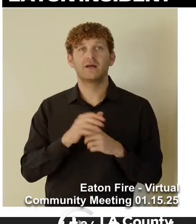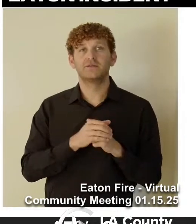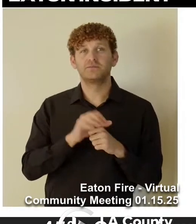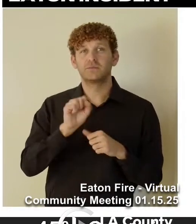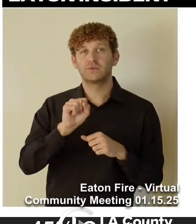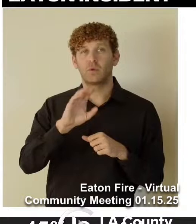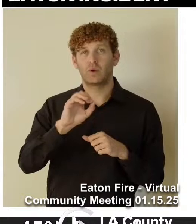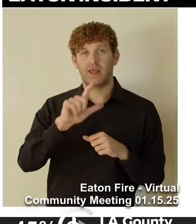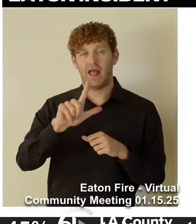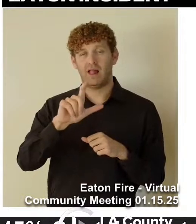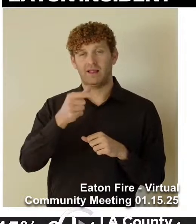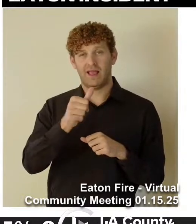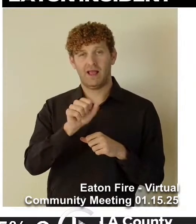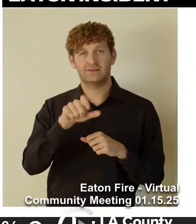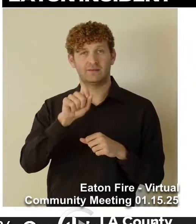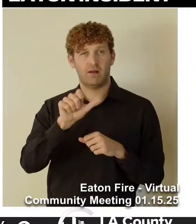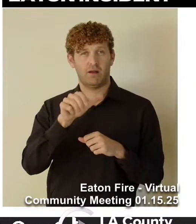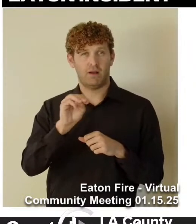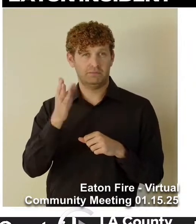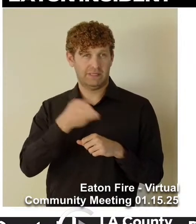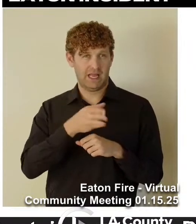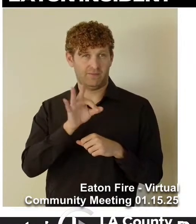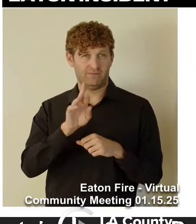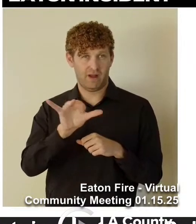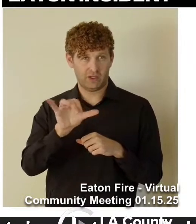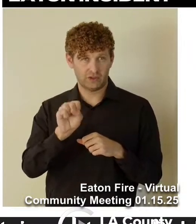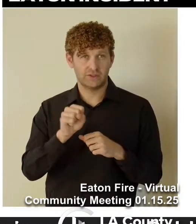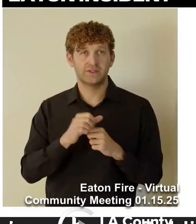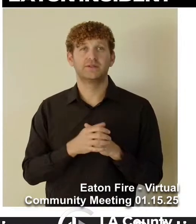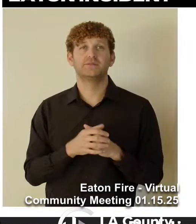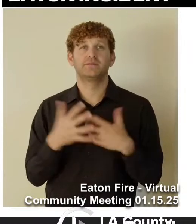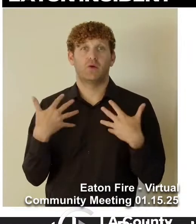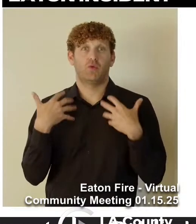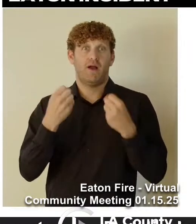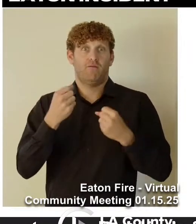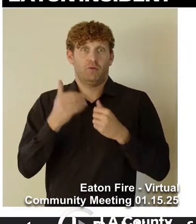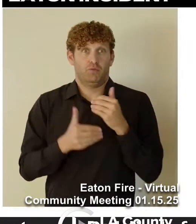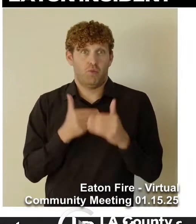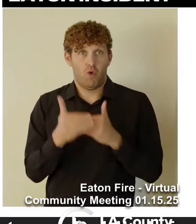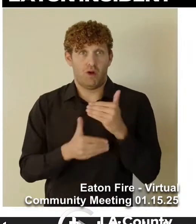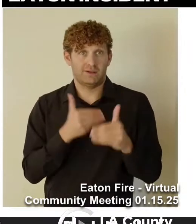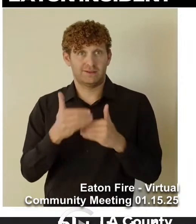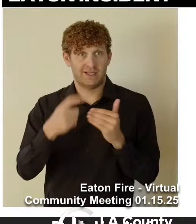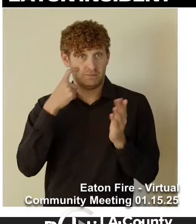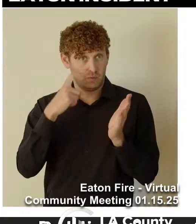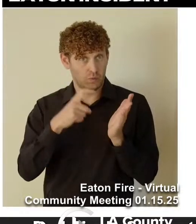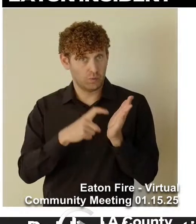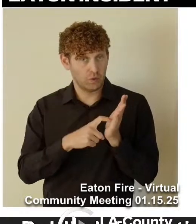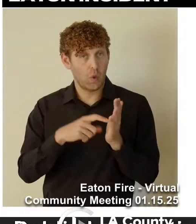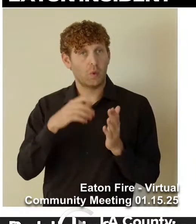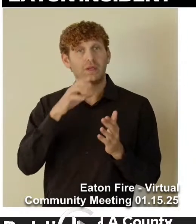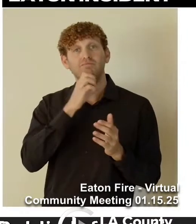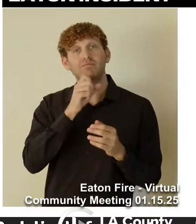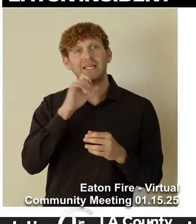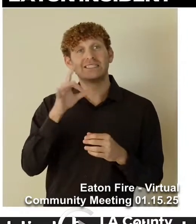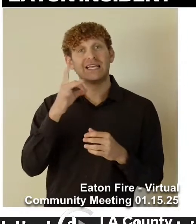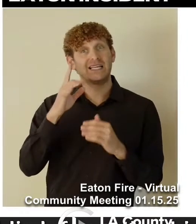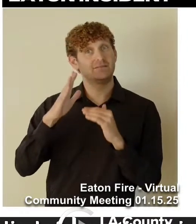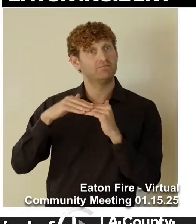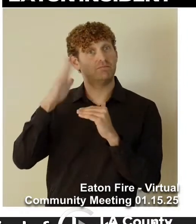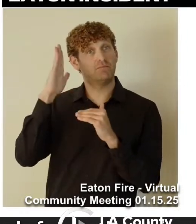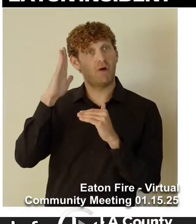socalgas.com/fires. For the restoration process, please note the following. An adult 18 or older must be present during the